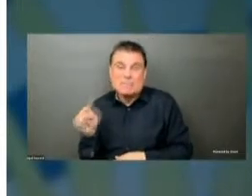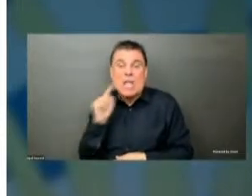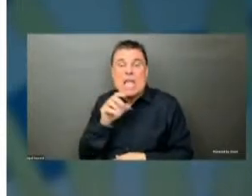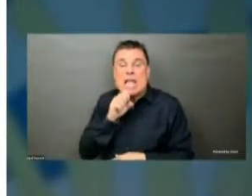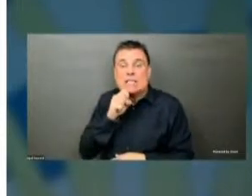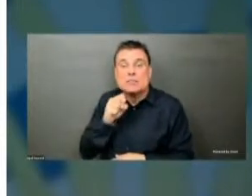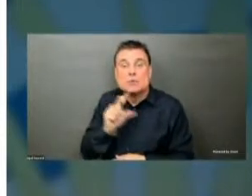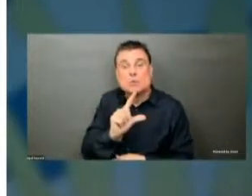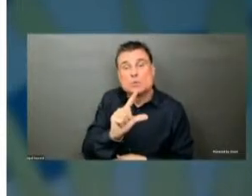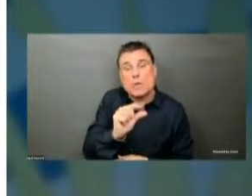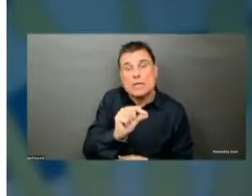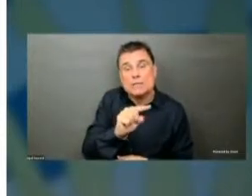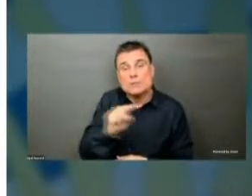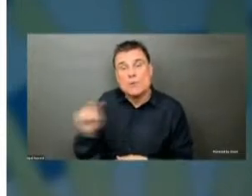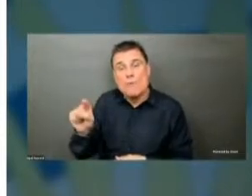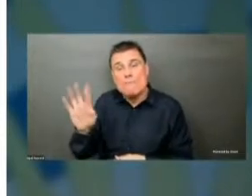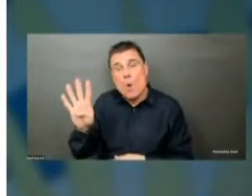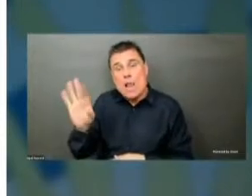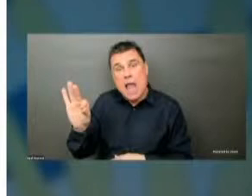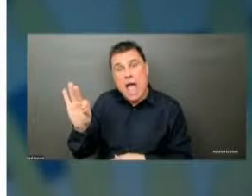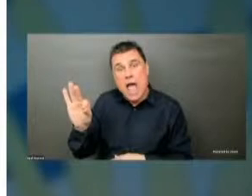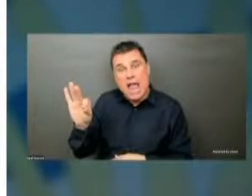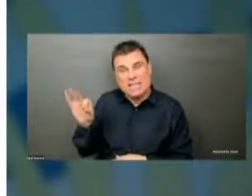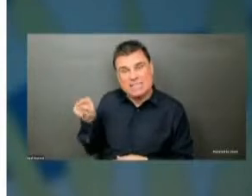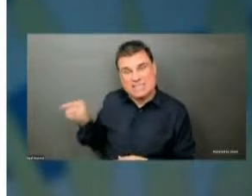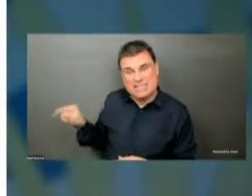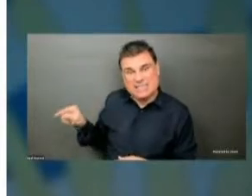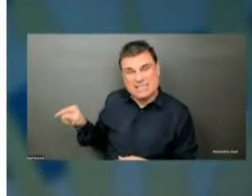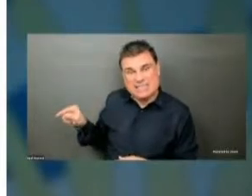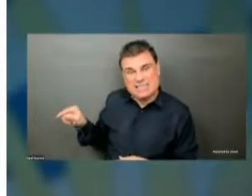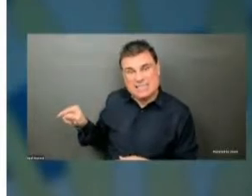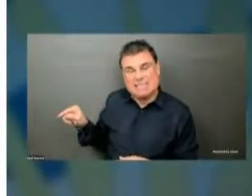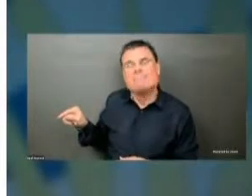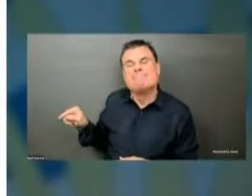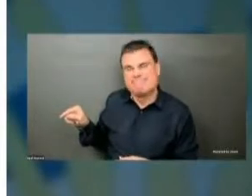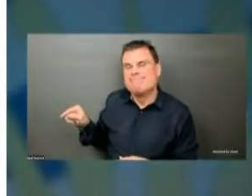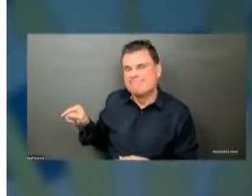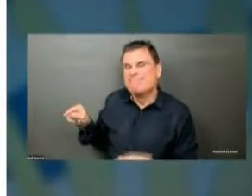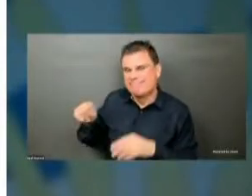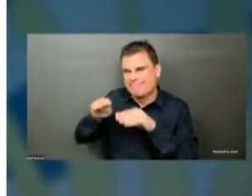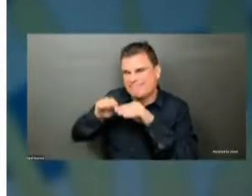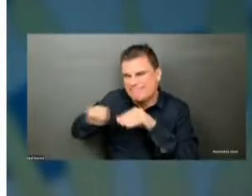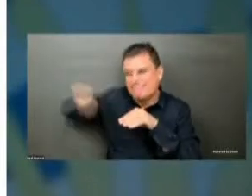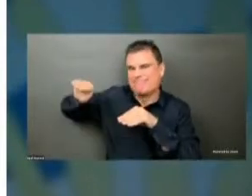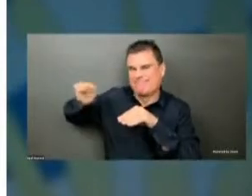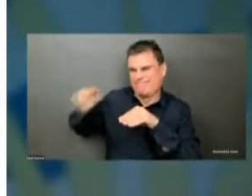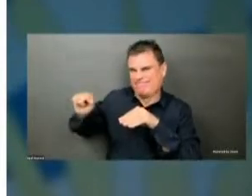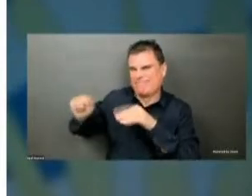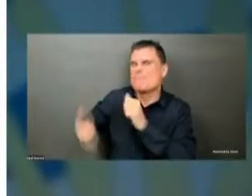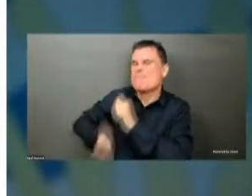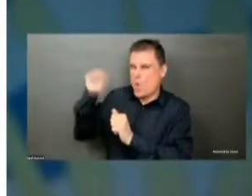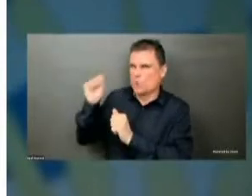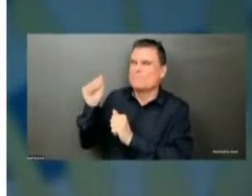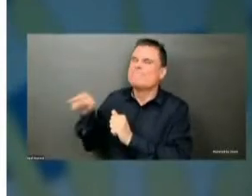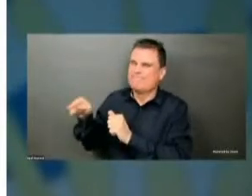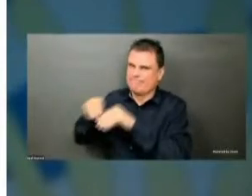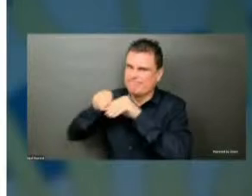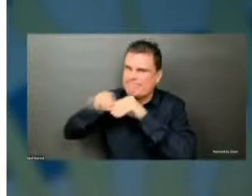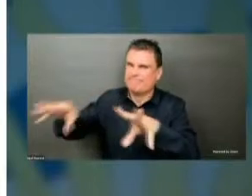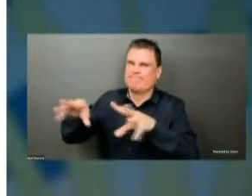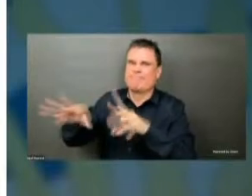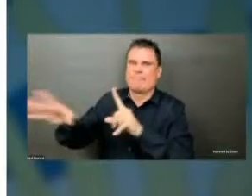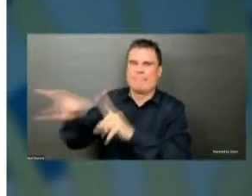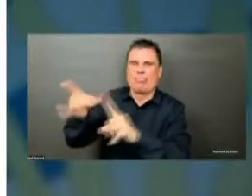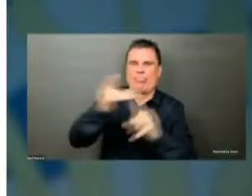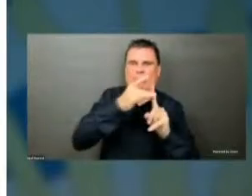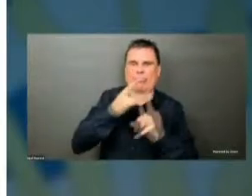at this point. And we've from the data that we have on the ground from public health, we see that there's two different areas